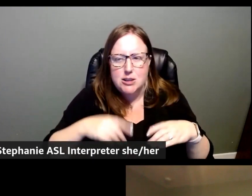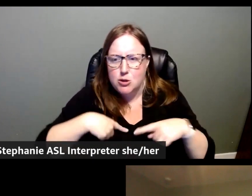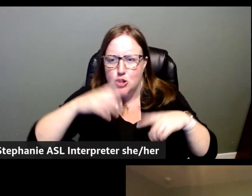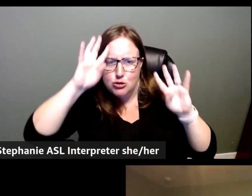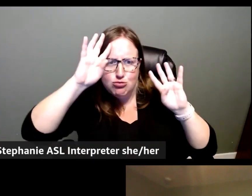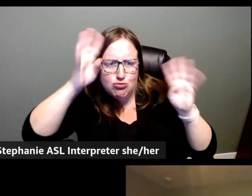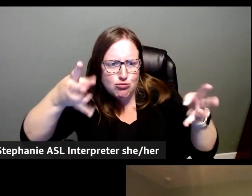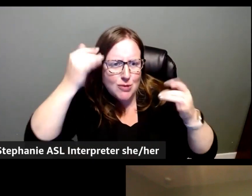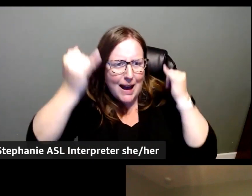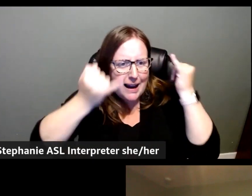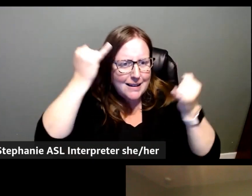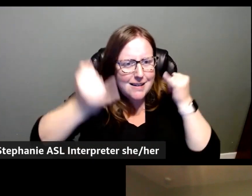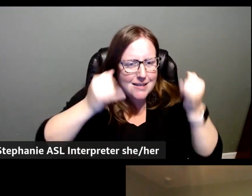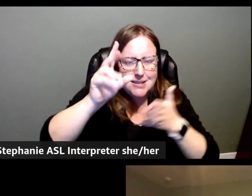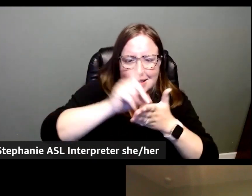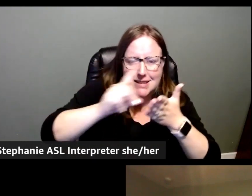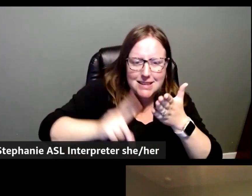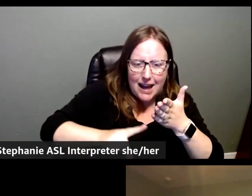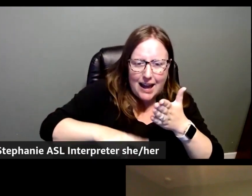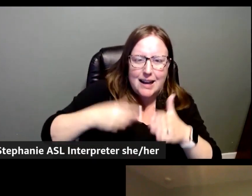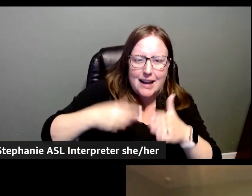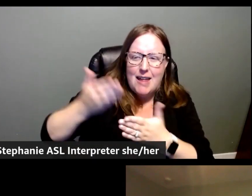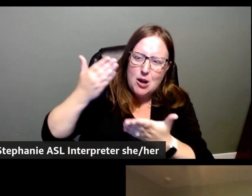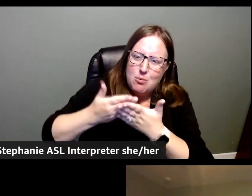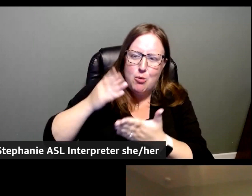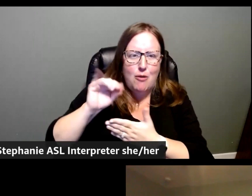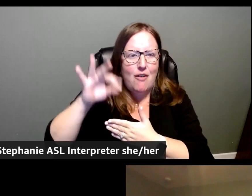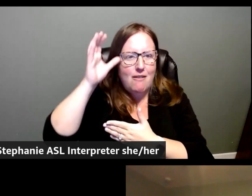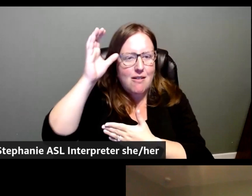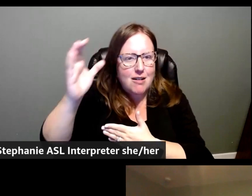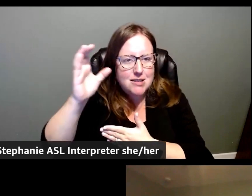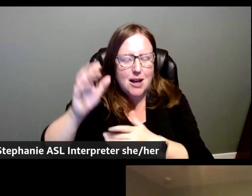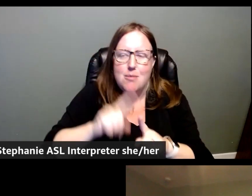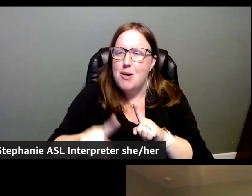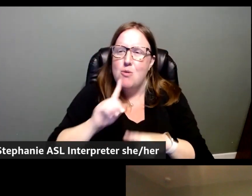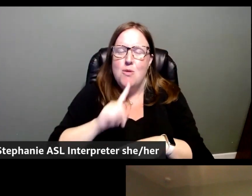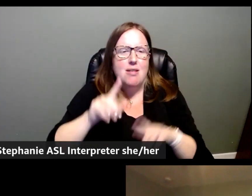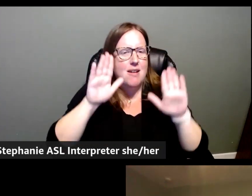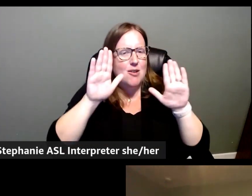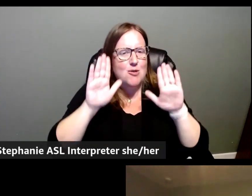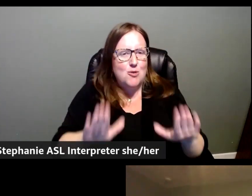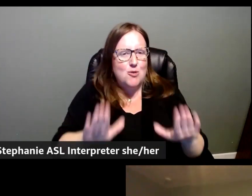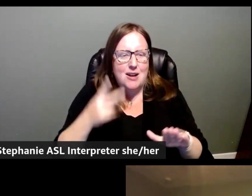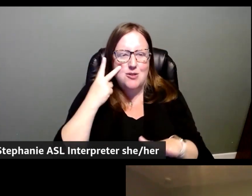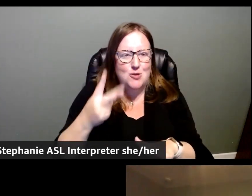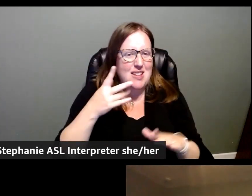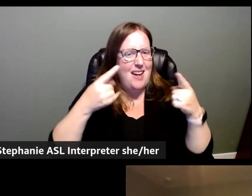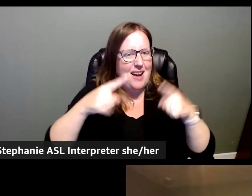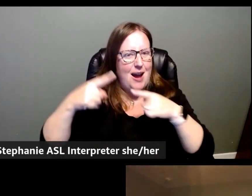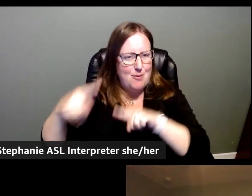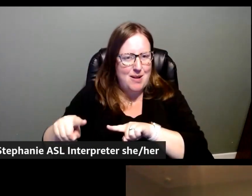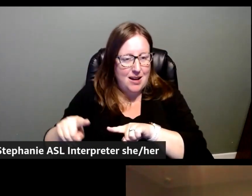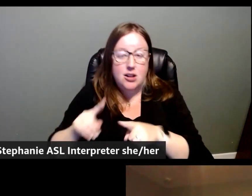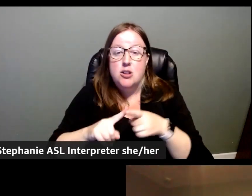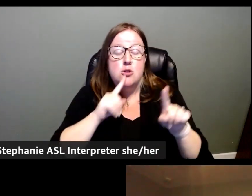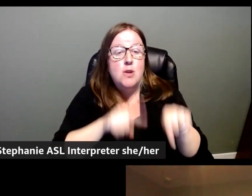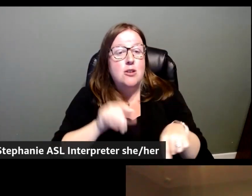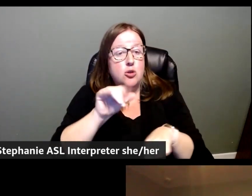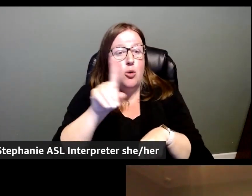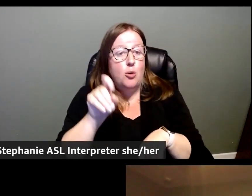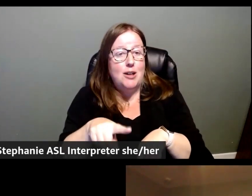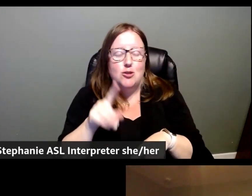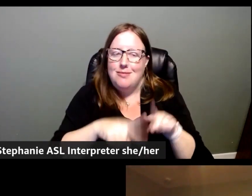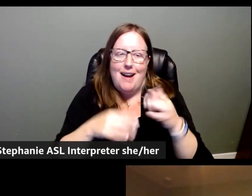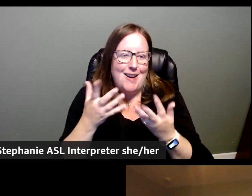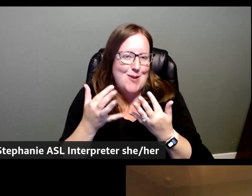idea, come up with a design, do a quick proof of concept, but just a great fun hearing those things. So to answer your question, I can't wait